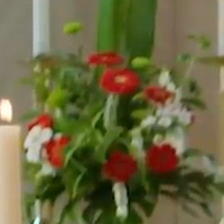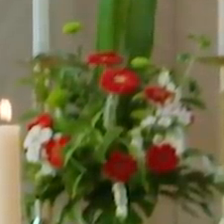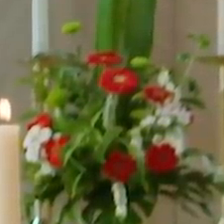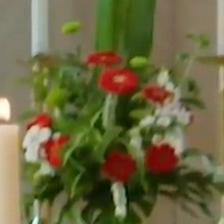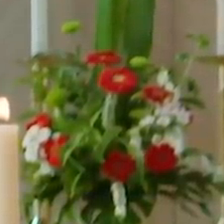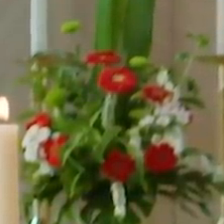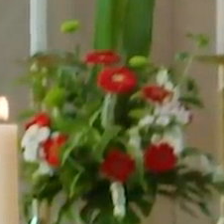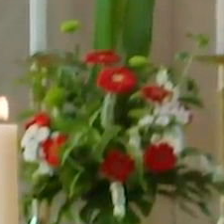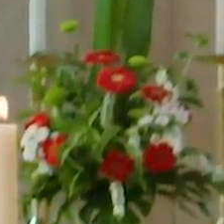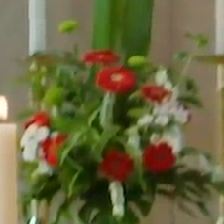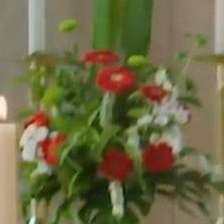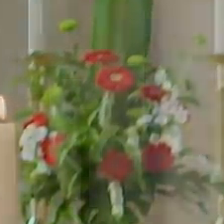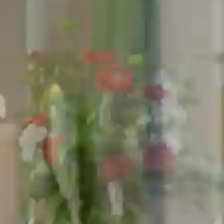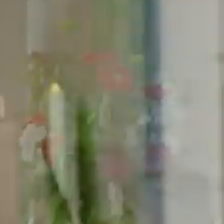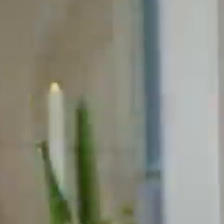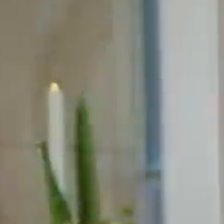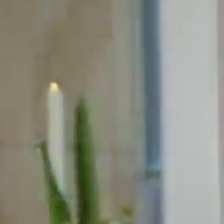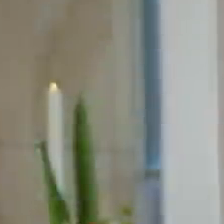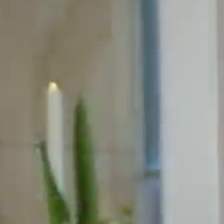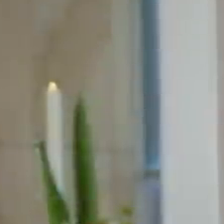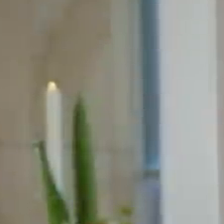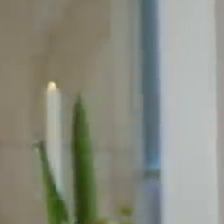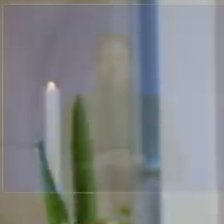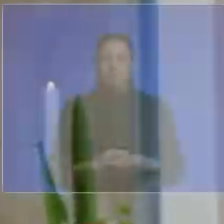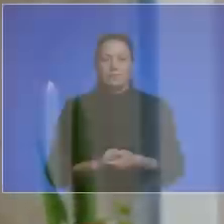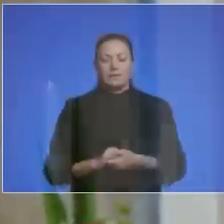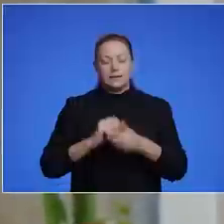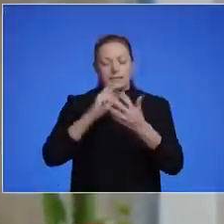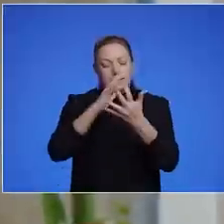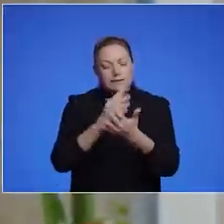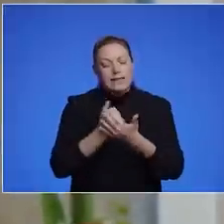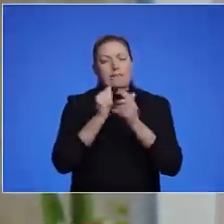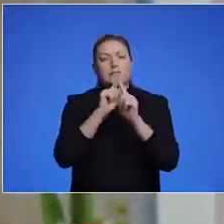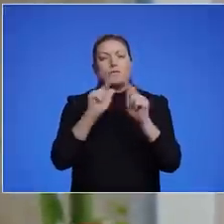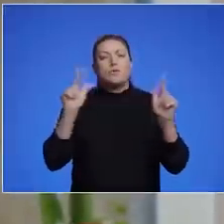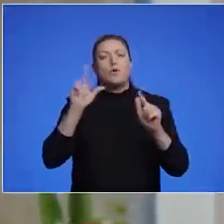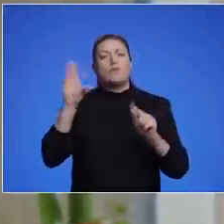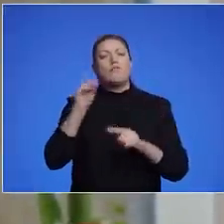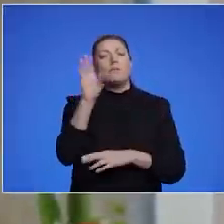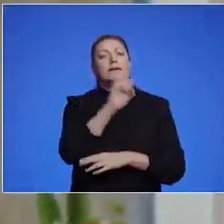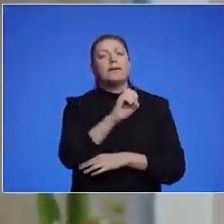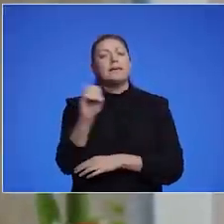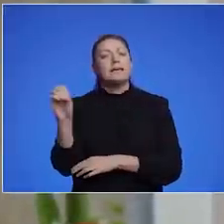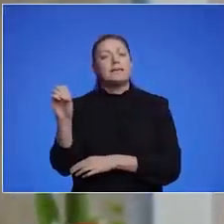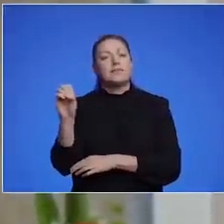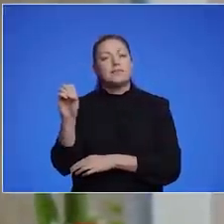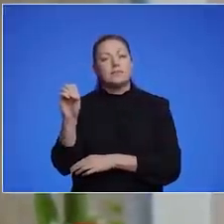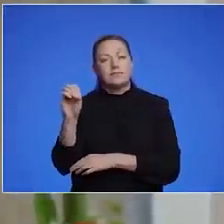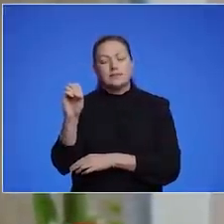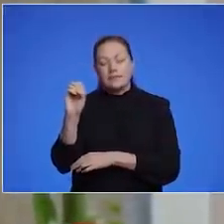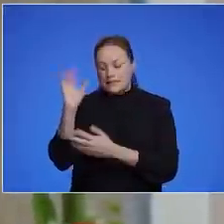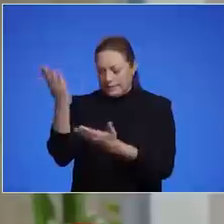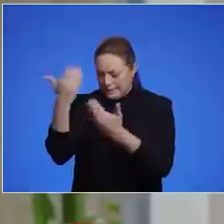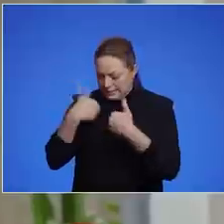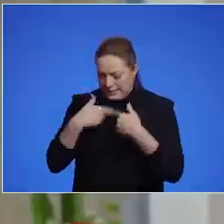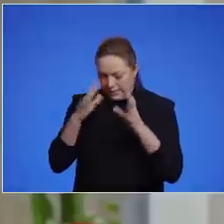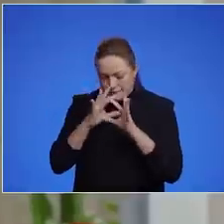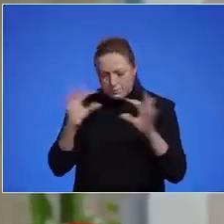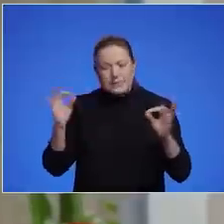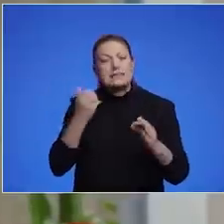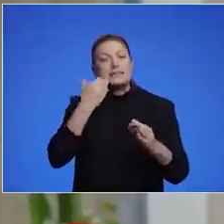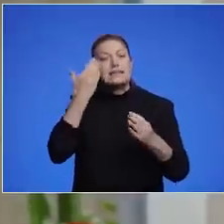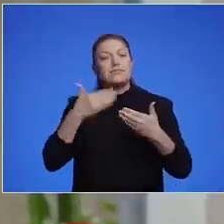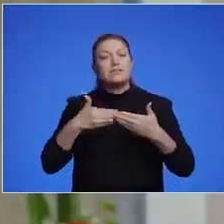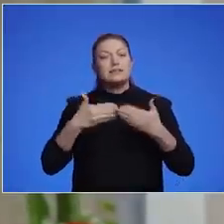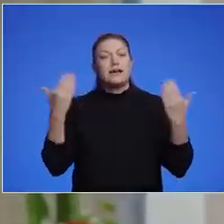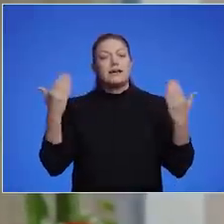not into temptation, but deliver us from evil. Deliver us, Lord, we pray, from every evil, and graciously grant